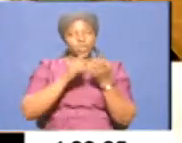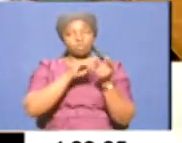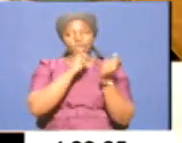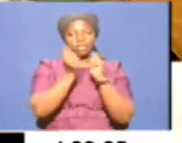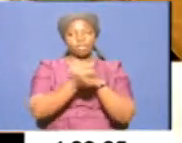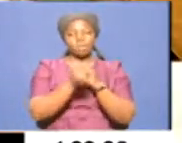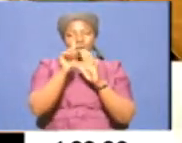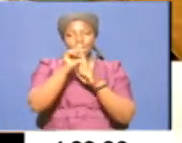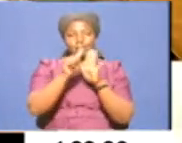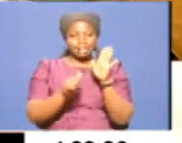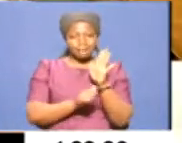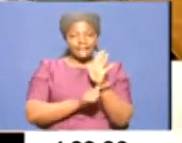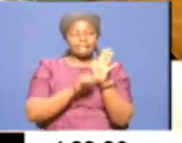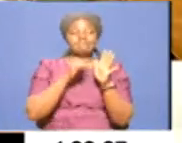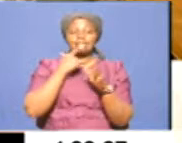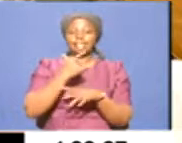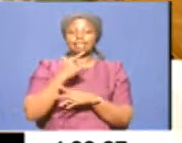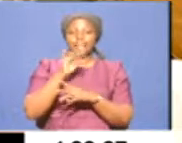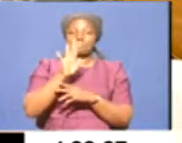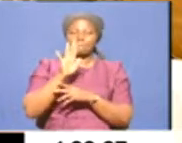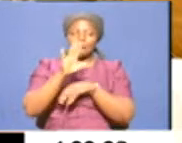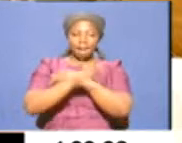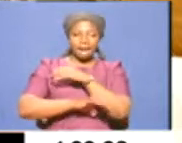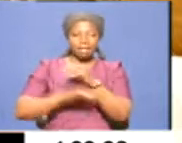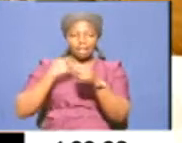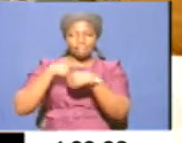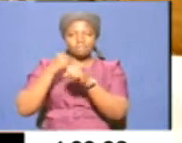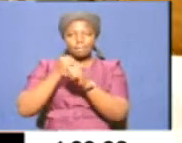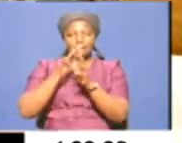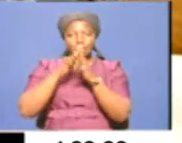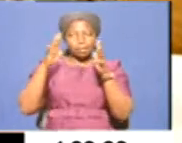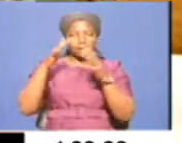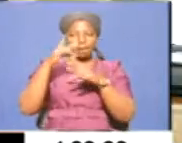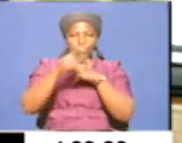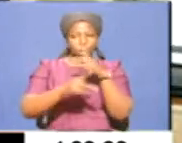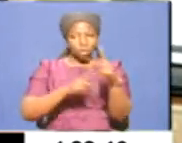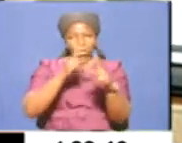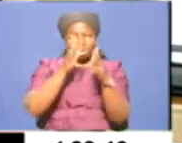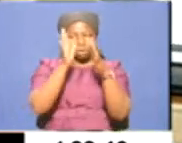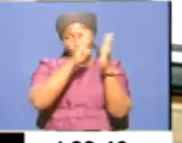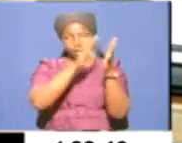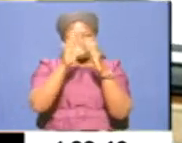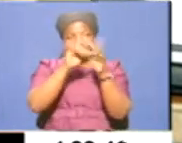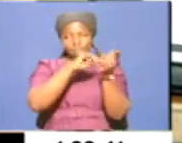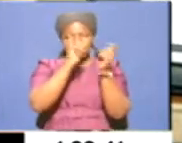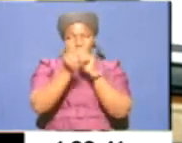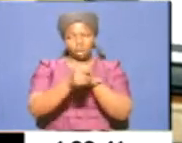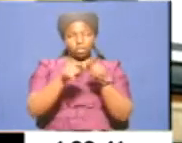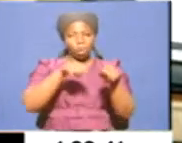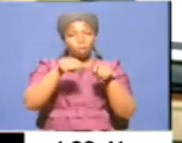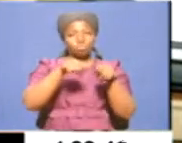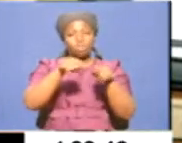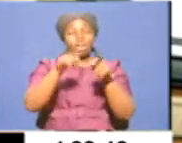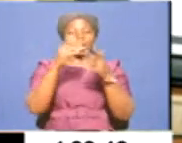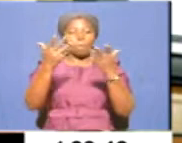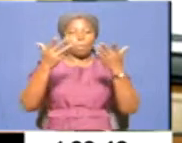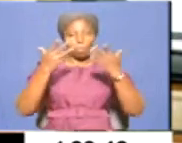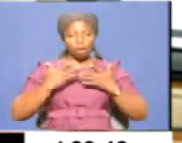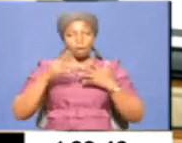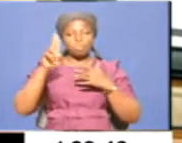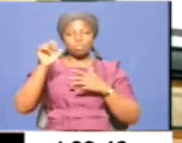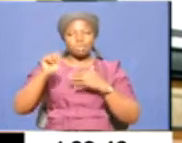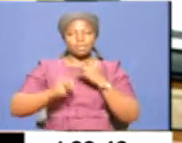leader said his country had made tremendous progress in climate change adaptation and mitigation and welcomed the U.S. back to the